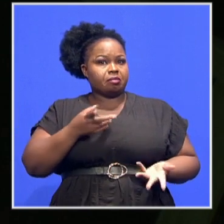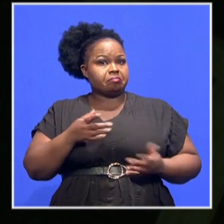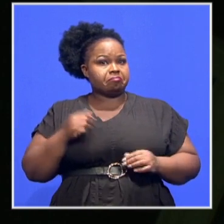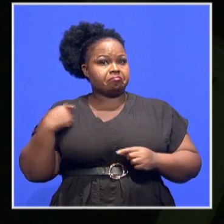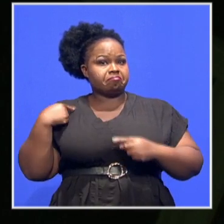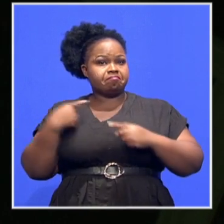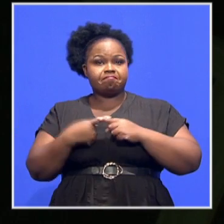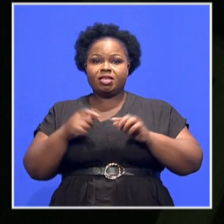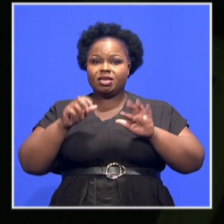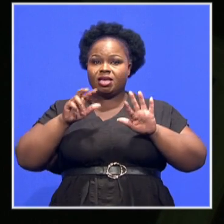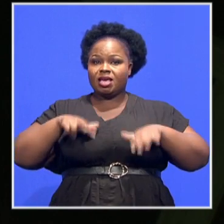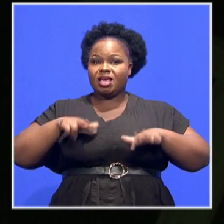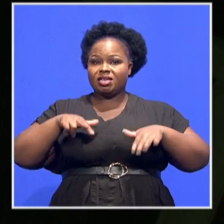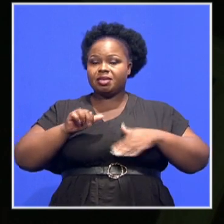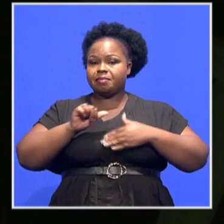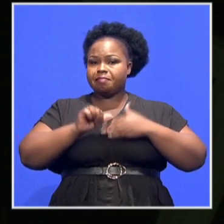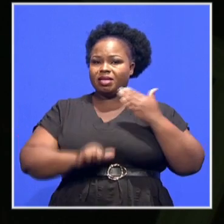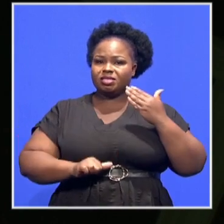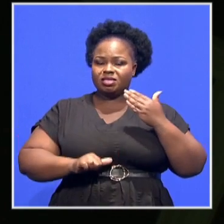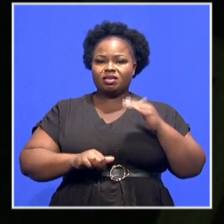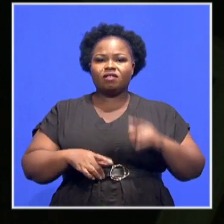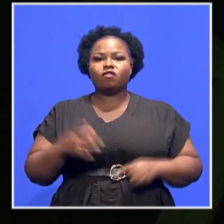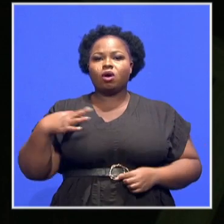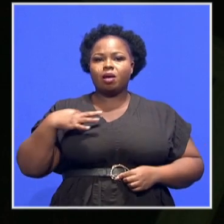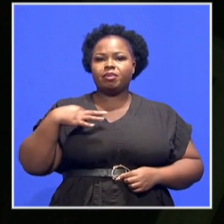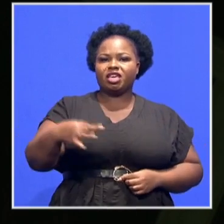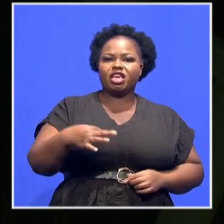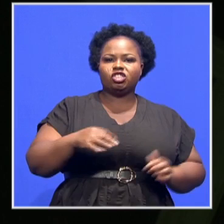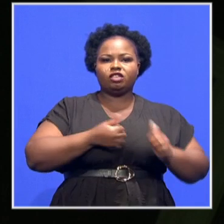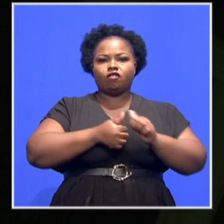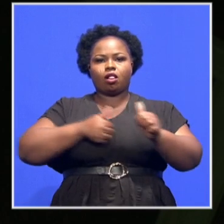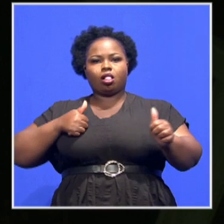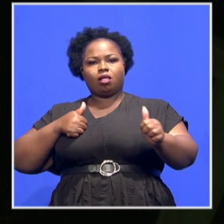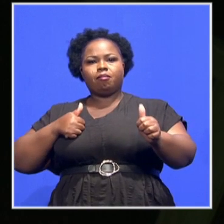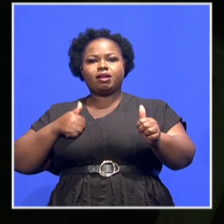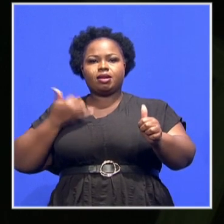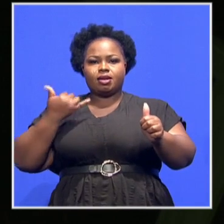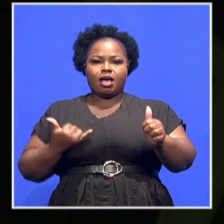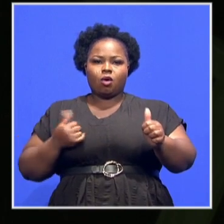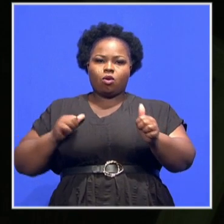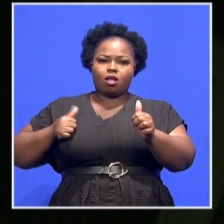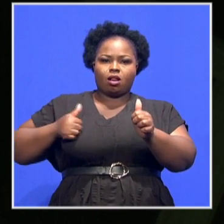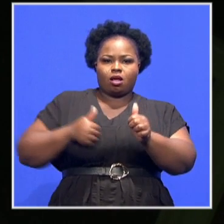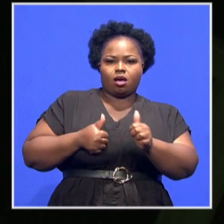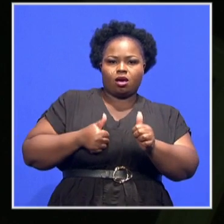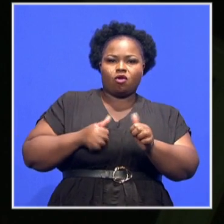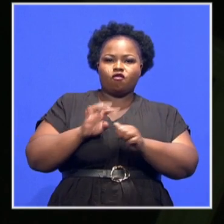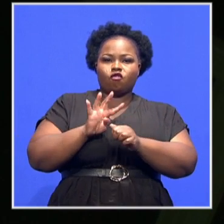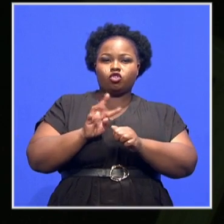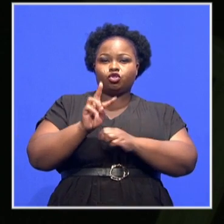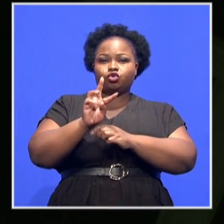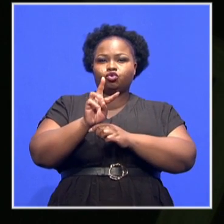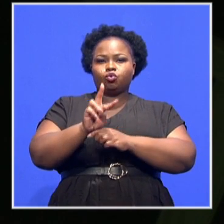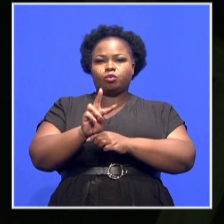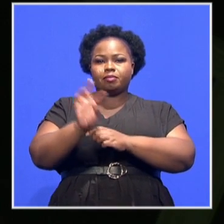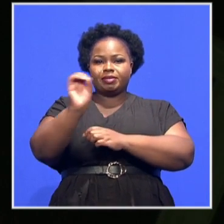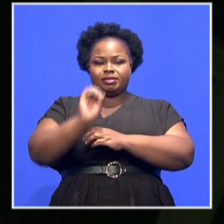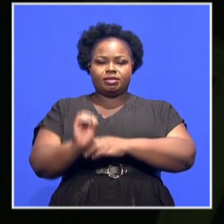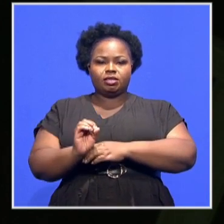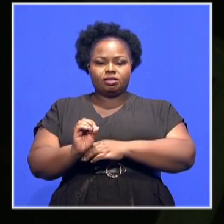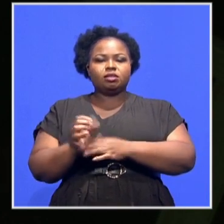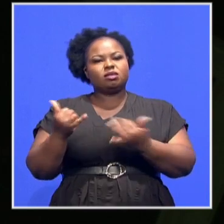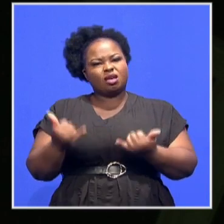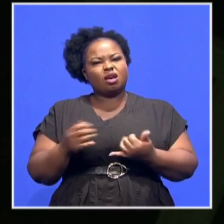we've reduced the backlog of applications by 42%, and plans are in place